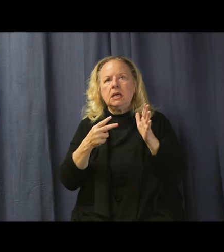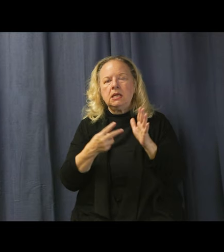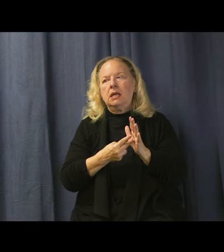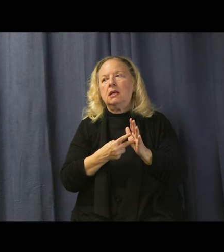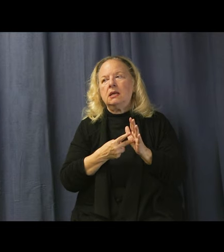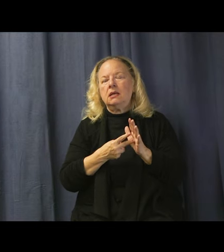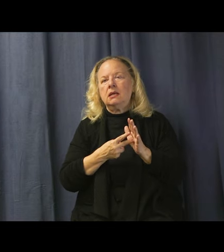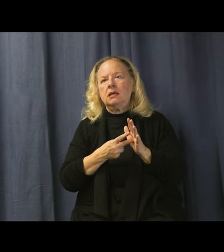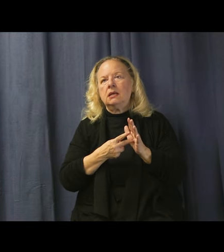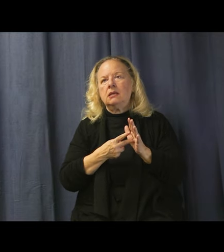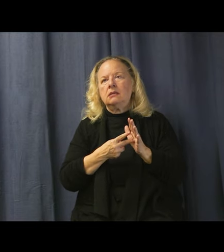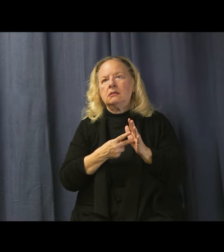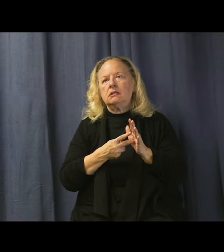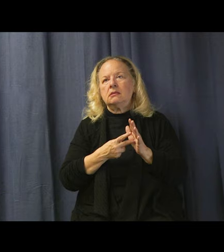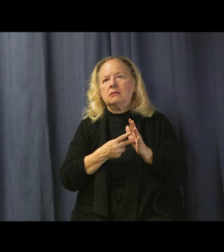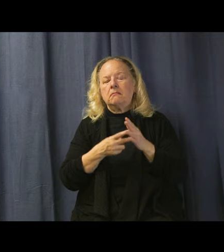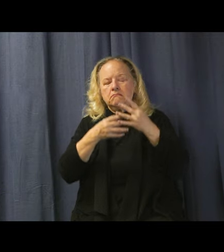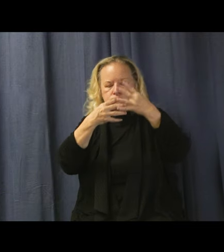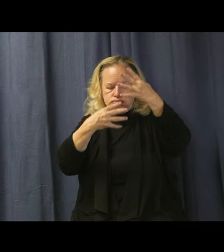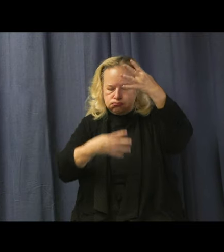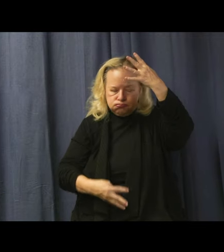more.